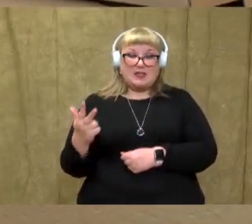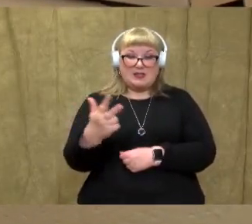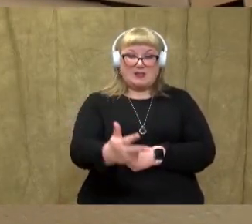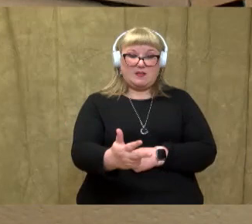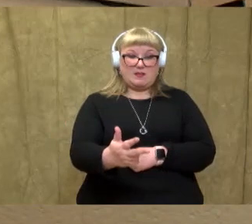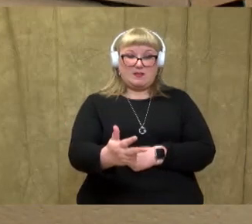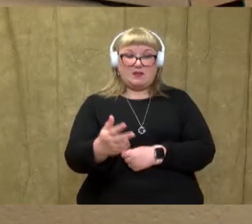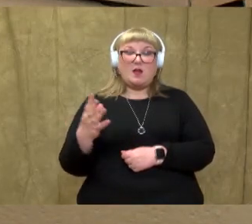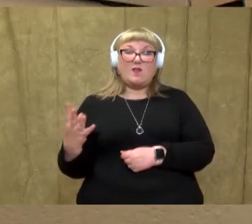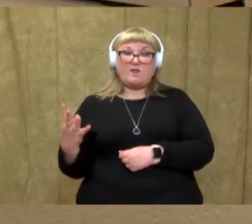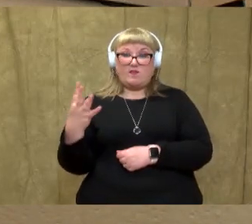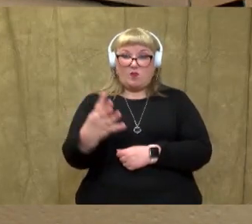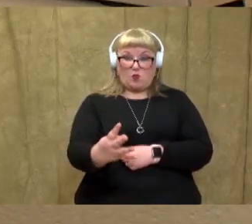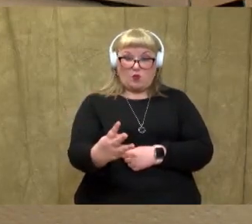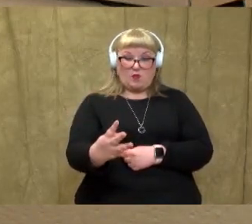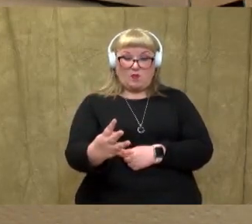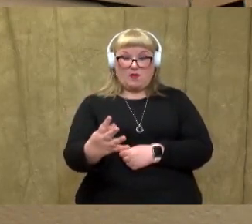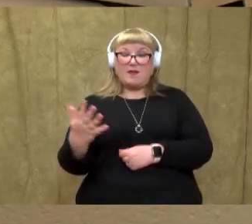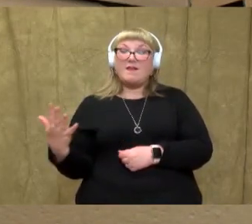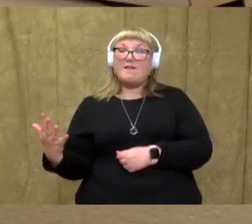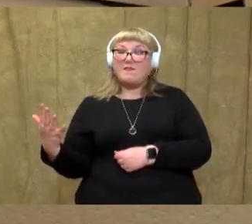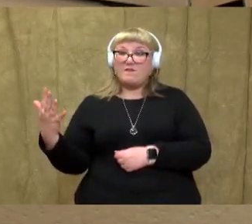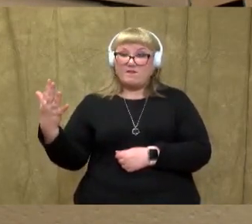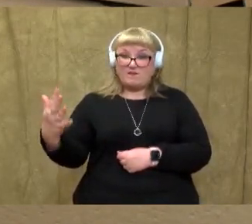3, 4,